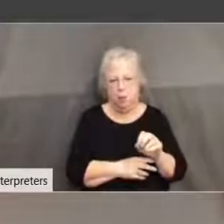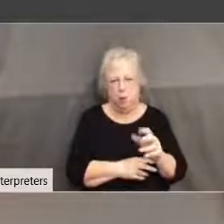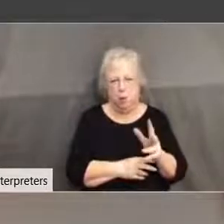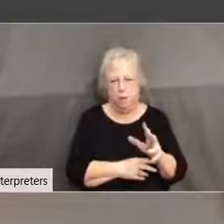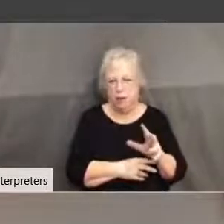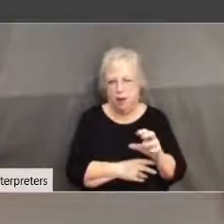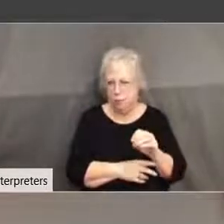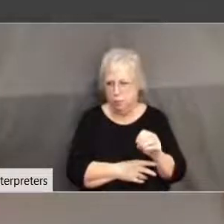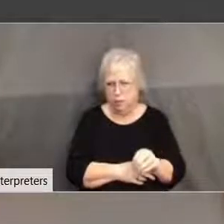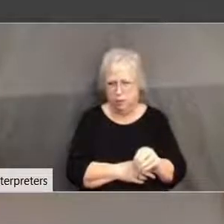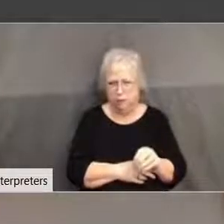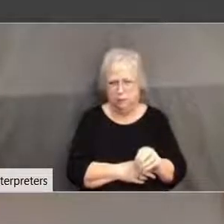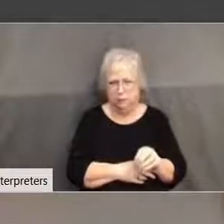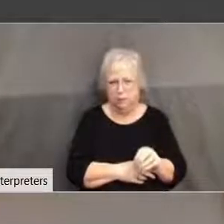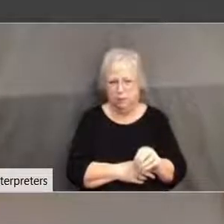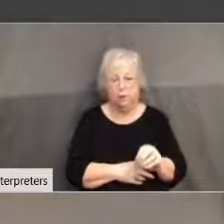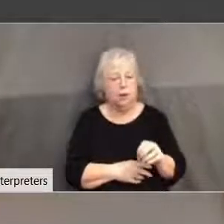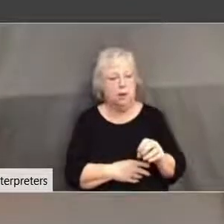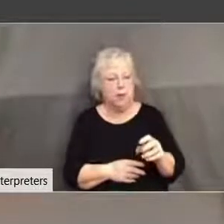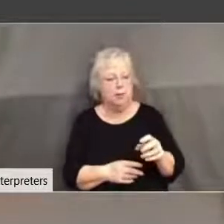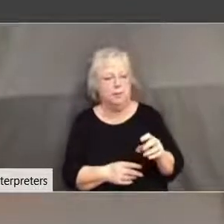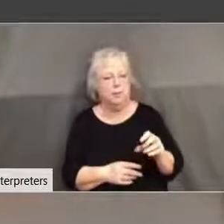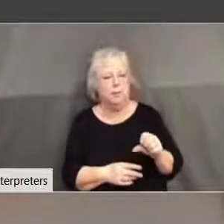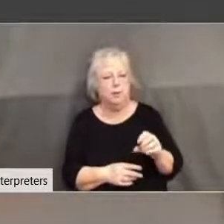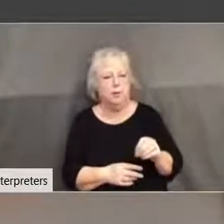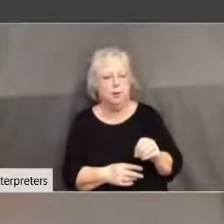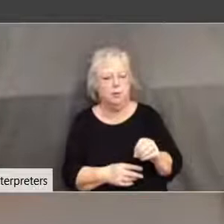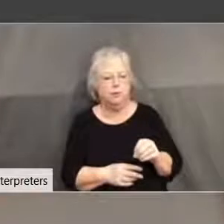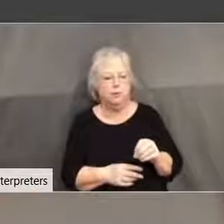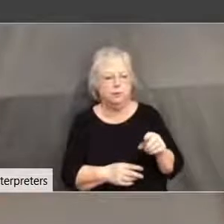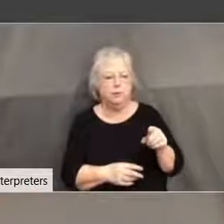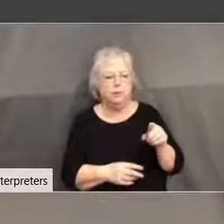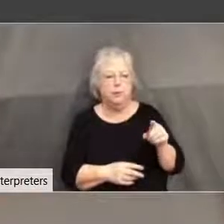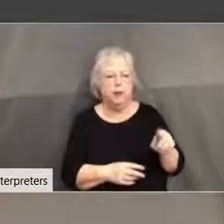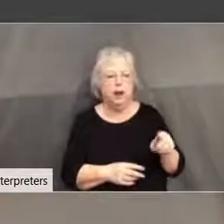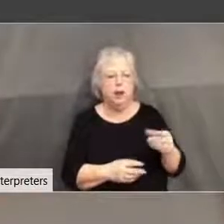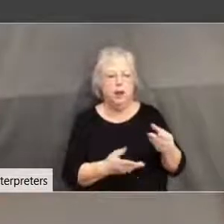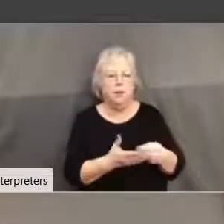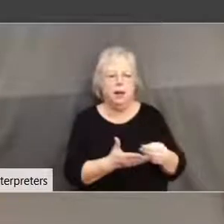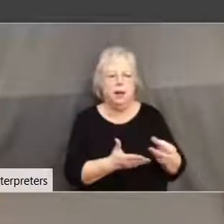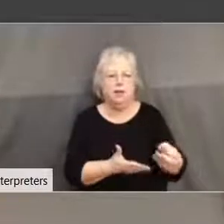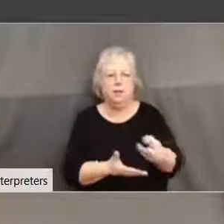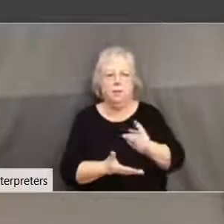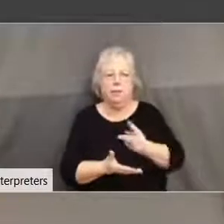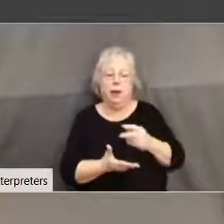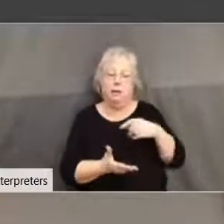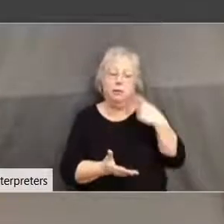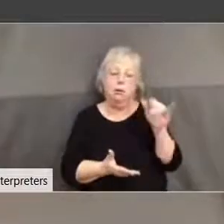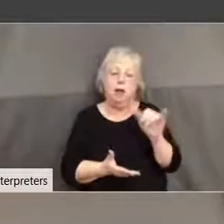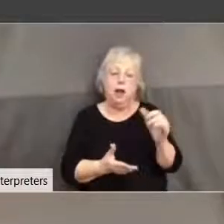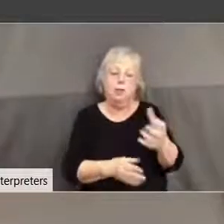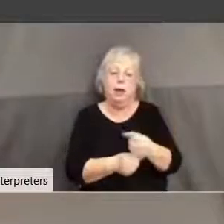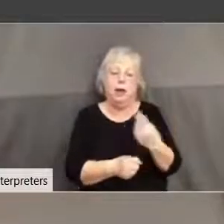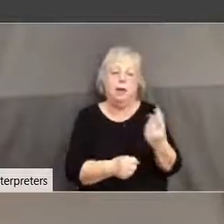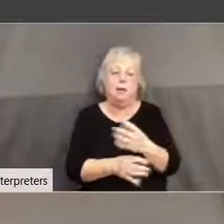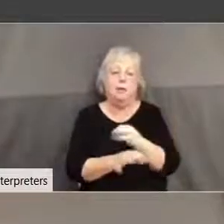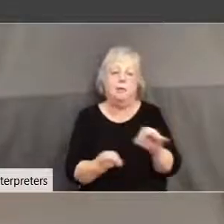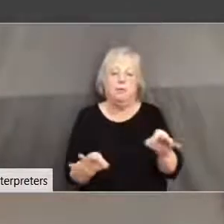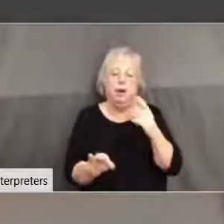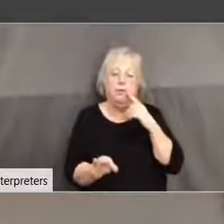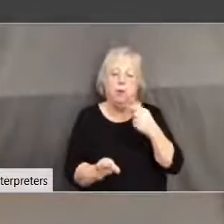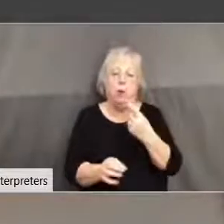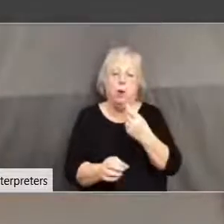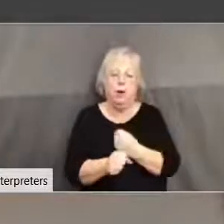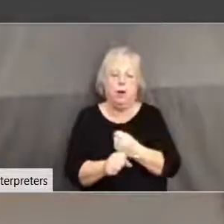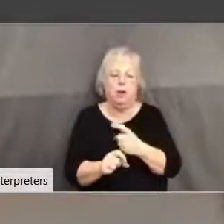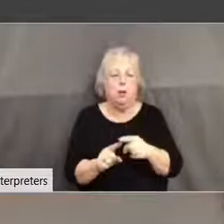7.5%. So they're giving this back. It looks like we're getting something free for a year, but come this time